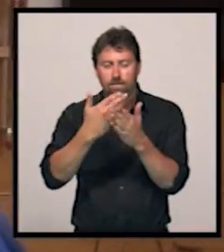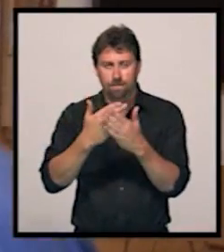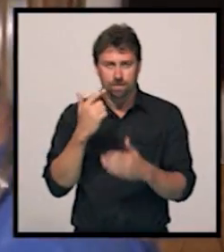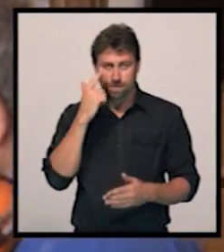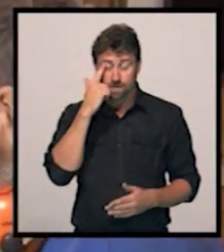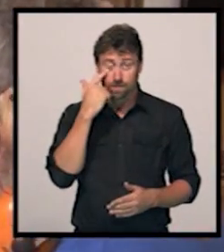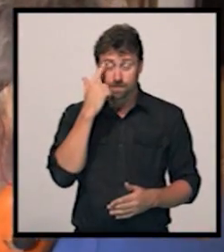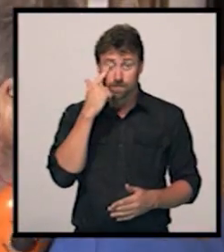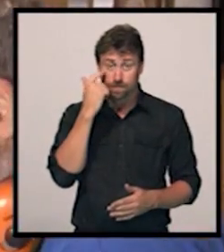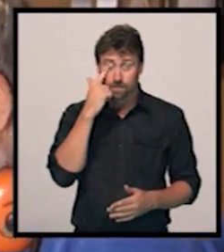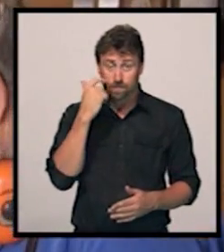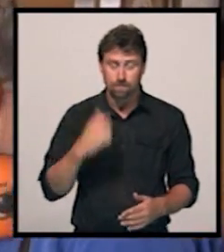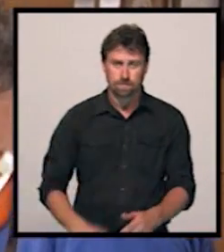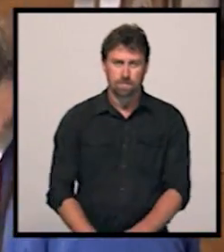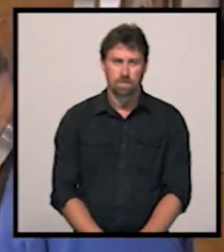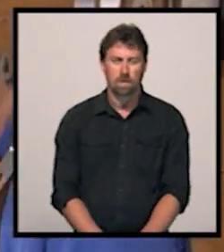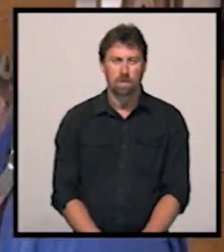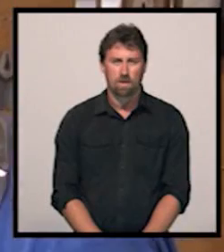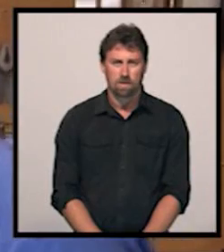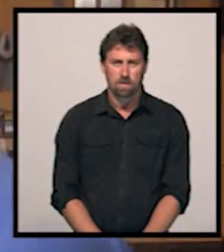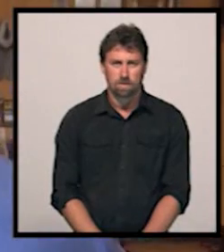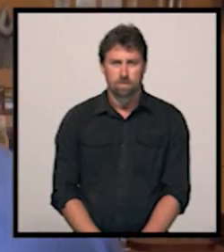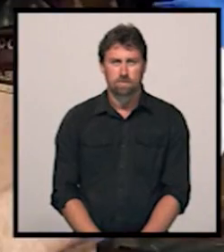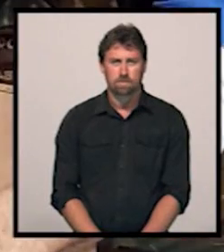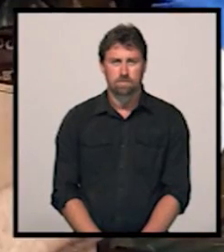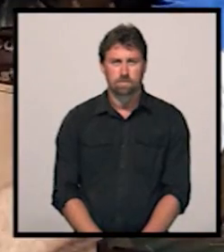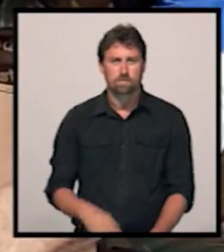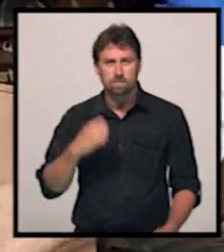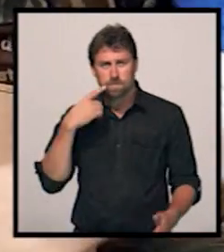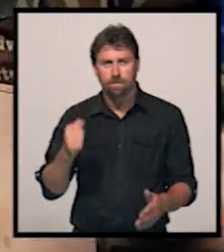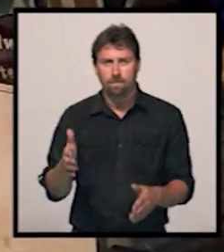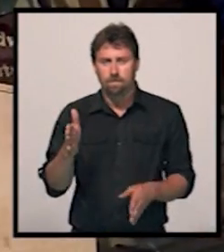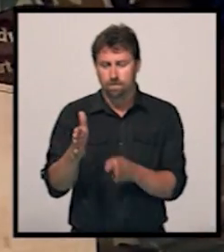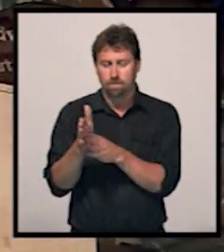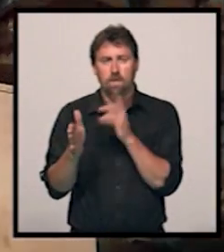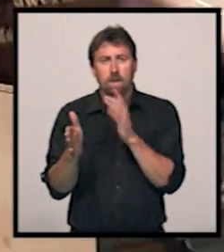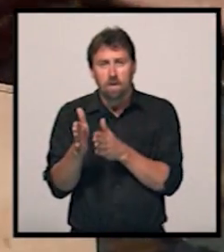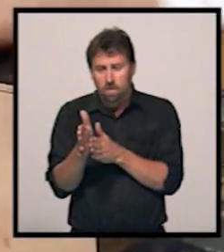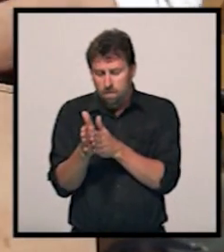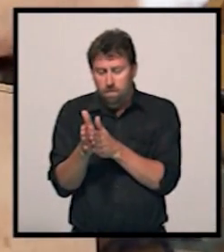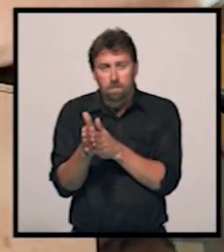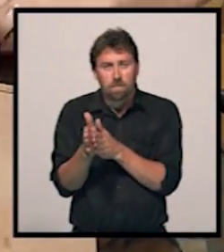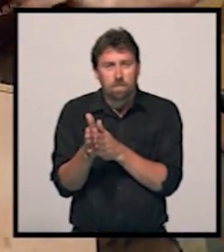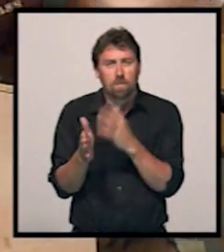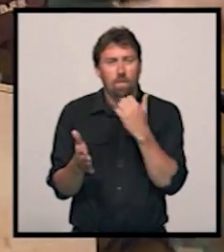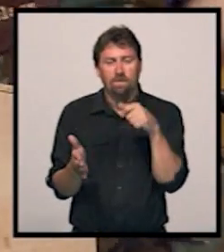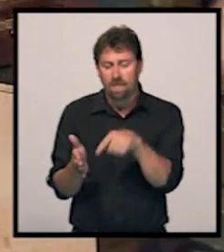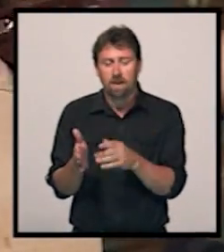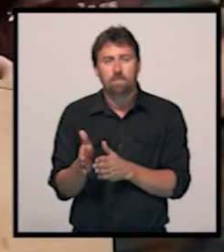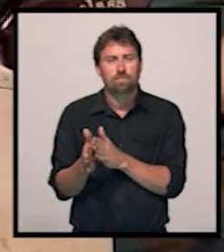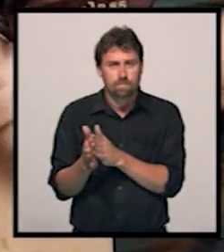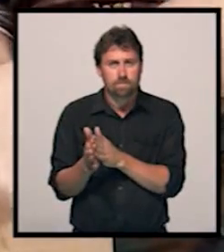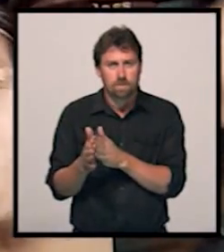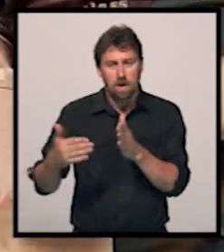Now I move the fence up, and you'll notice I've got a writhing knife. That's always good to have, because it keeps